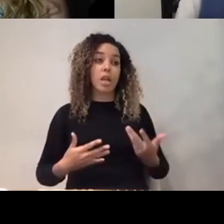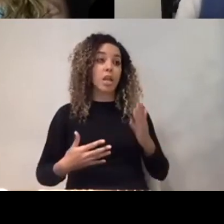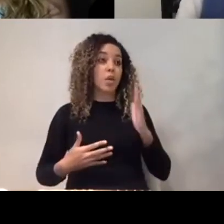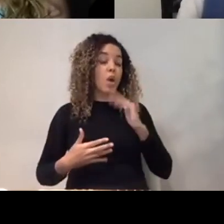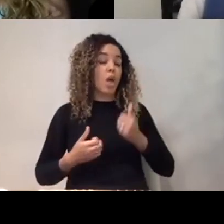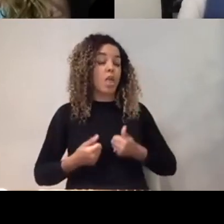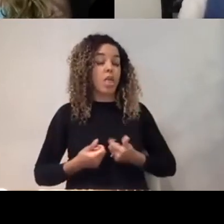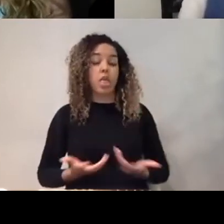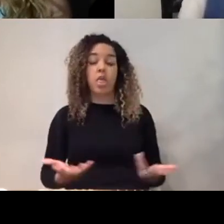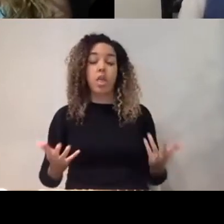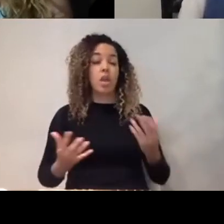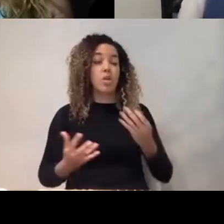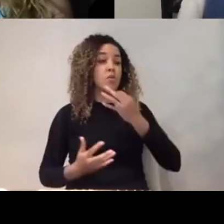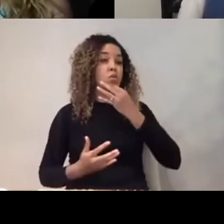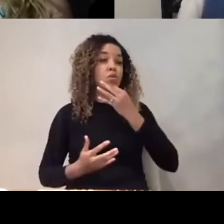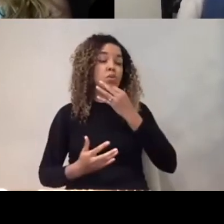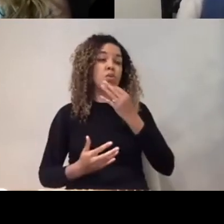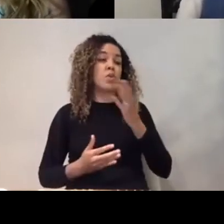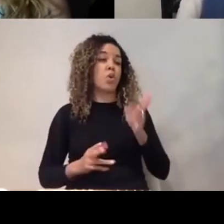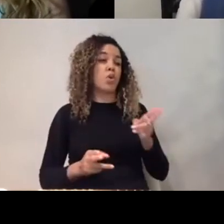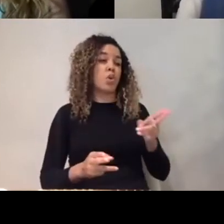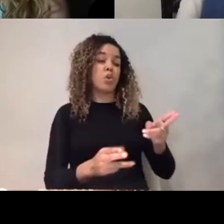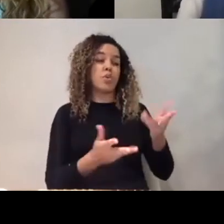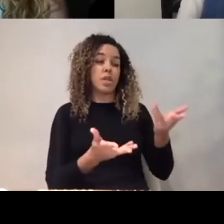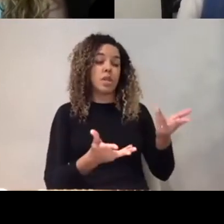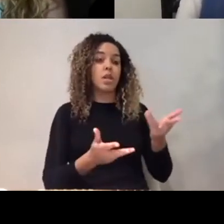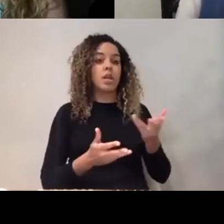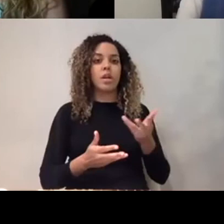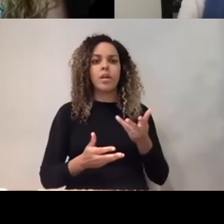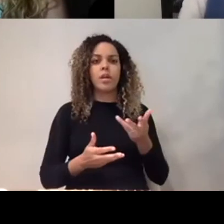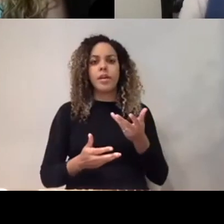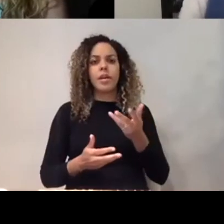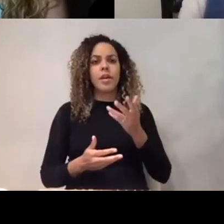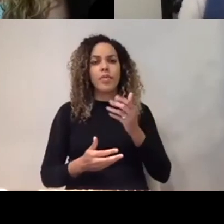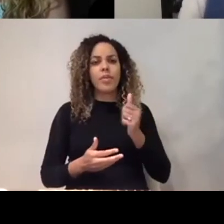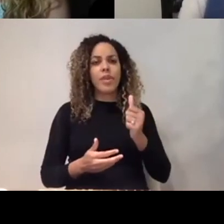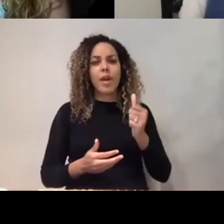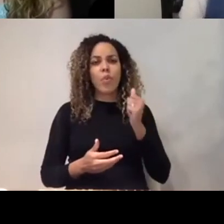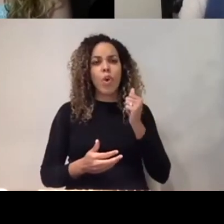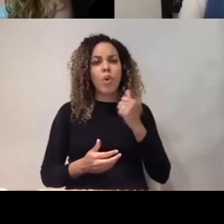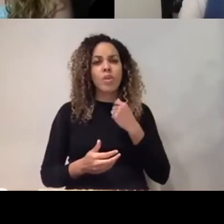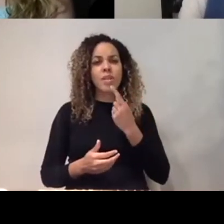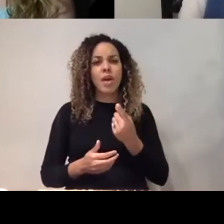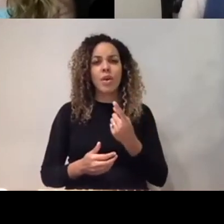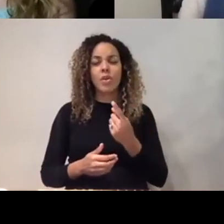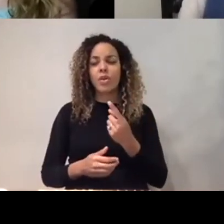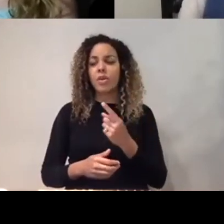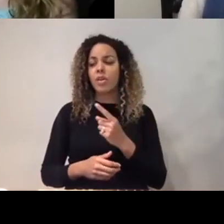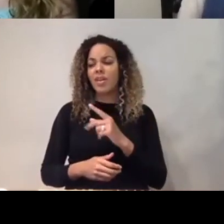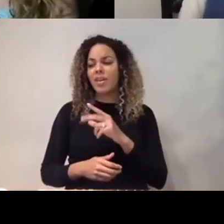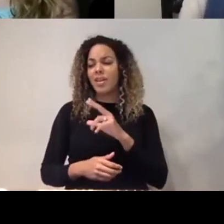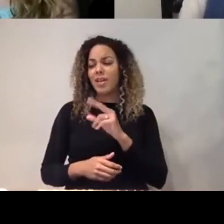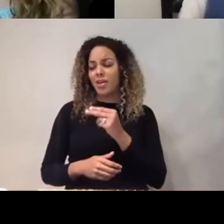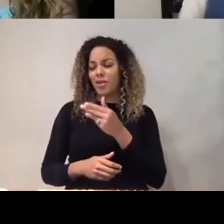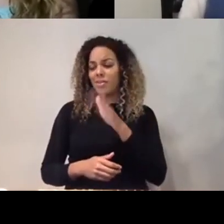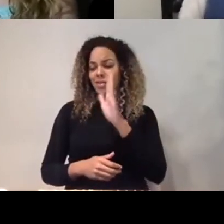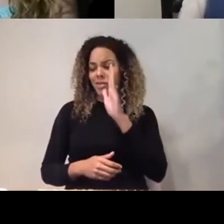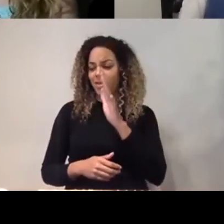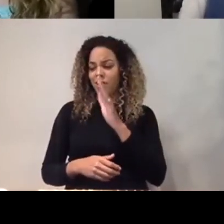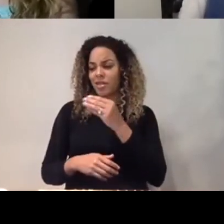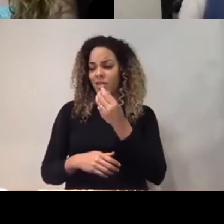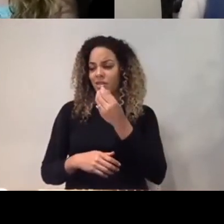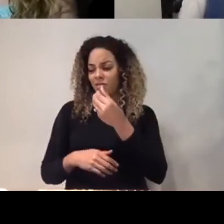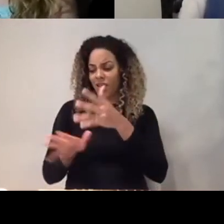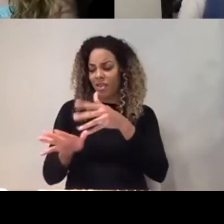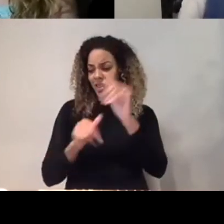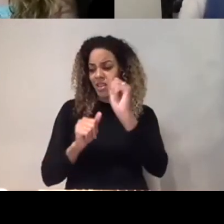now. And yeah, they're not gonna be like, no, screw you, get off set.